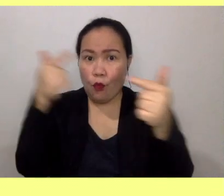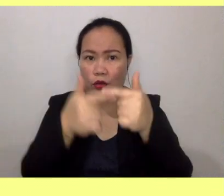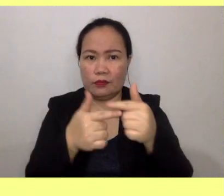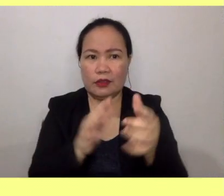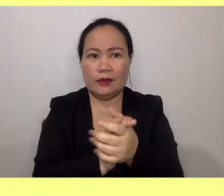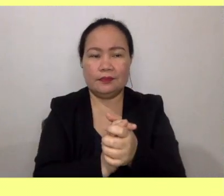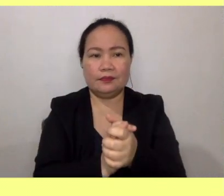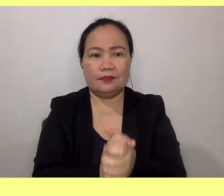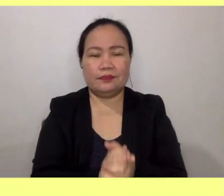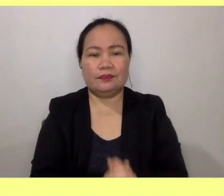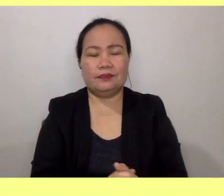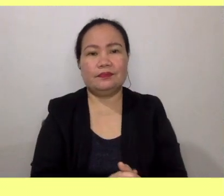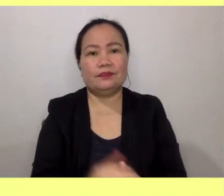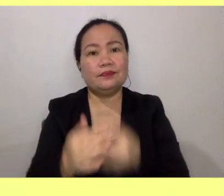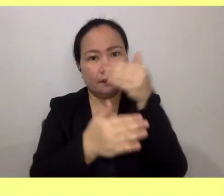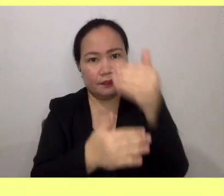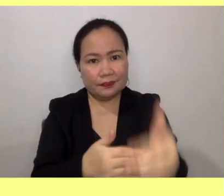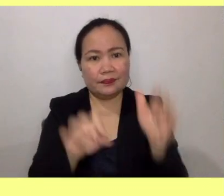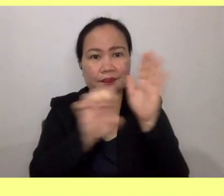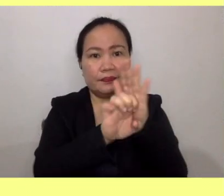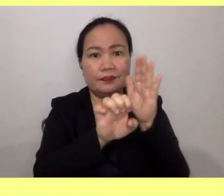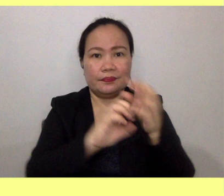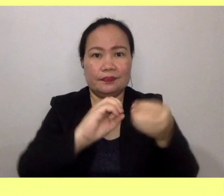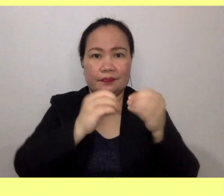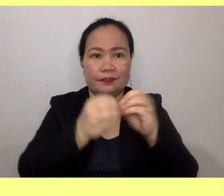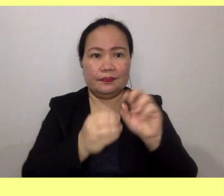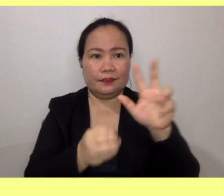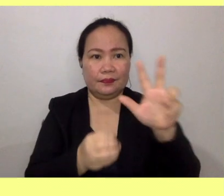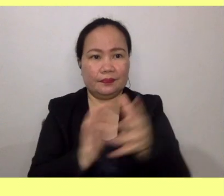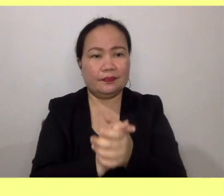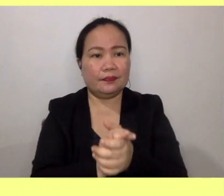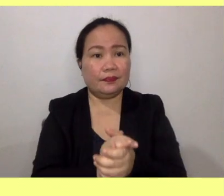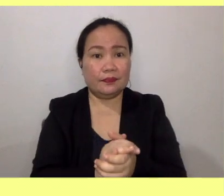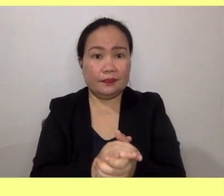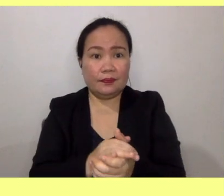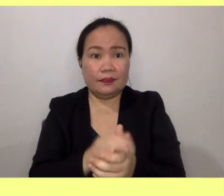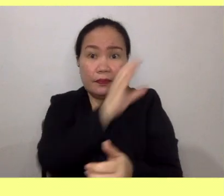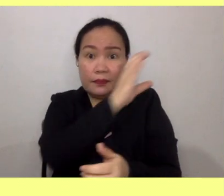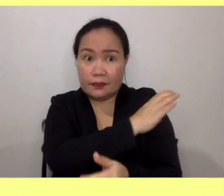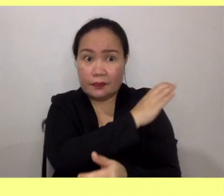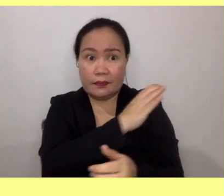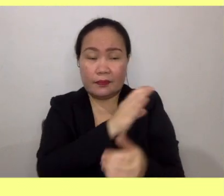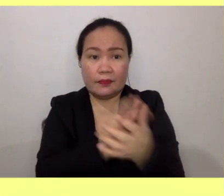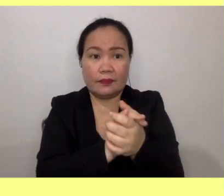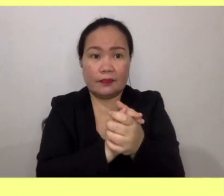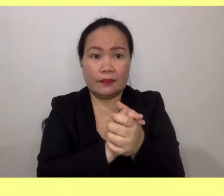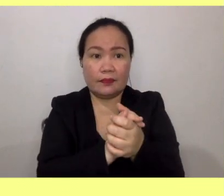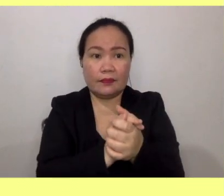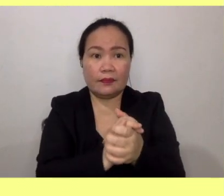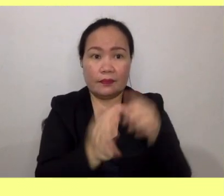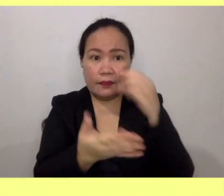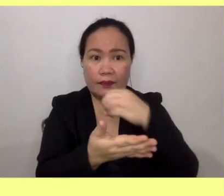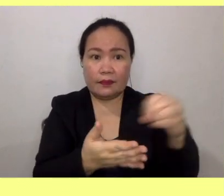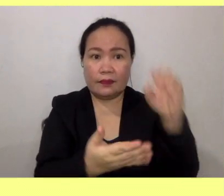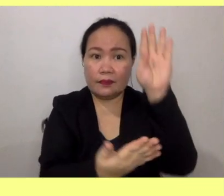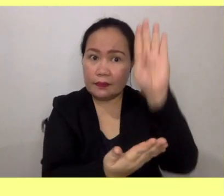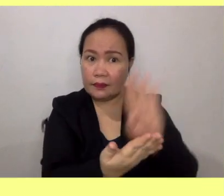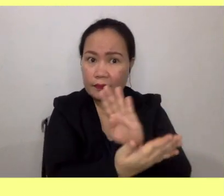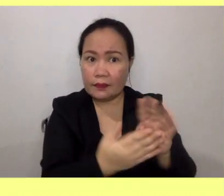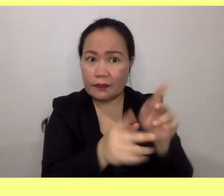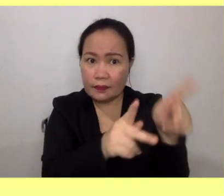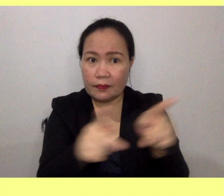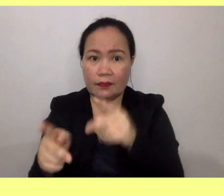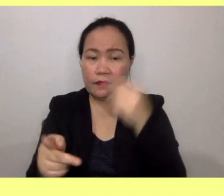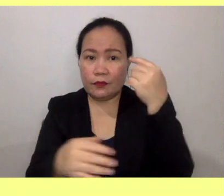week. Okay. Let's have example number 3. A clinic is writing a budget plan for the yearly